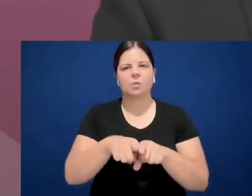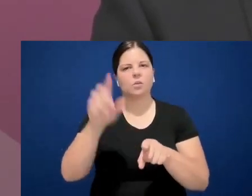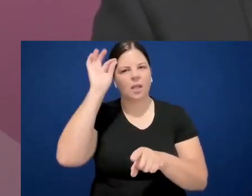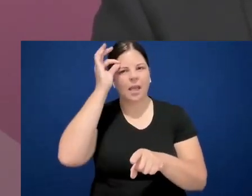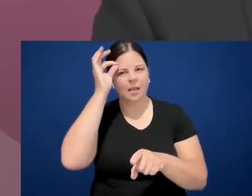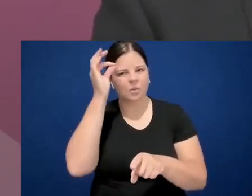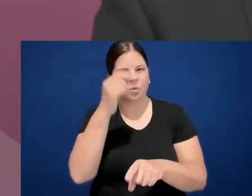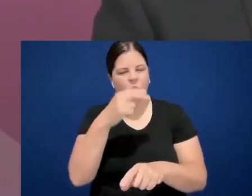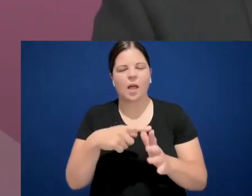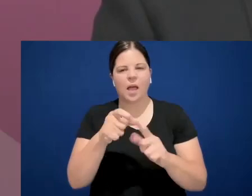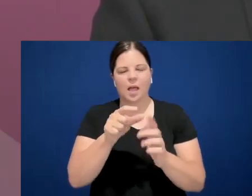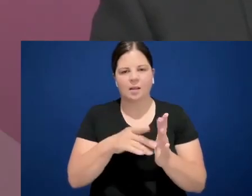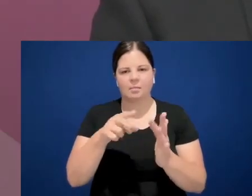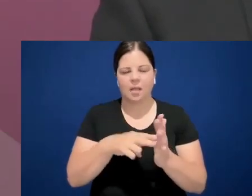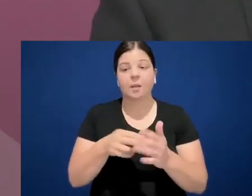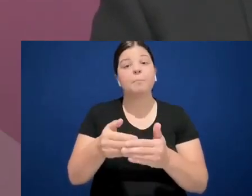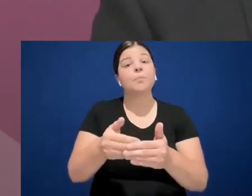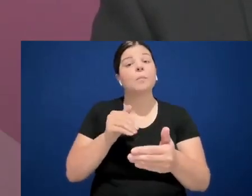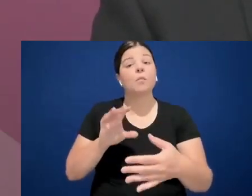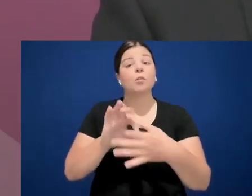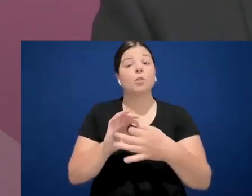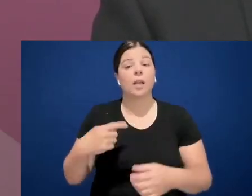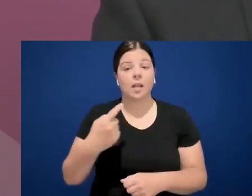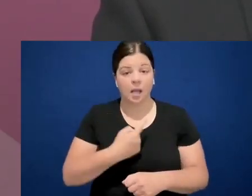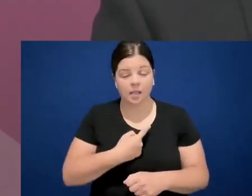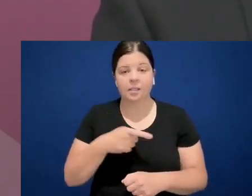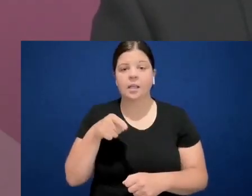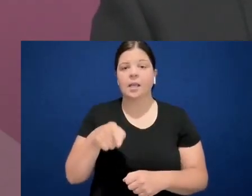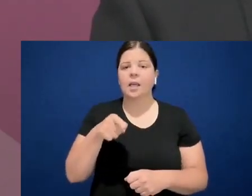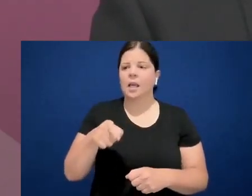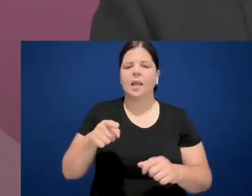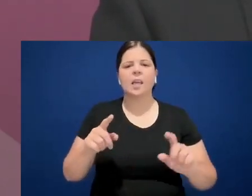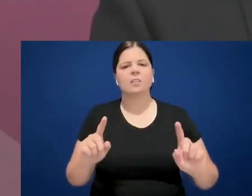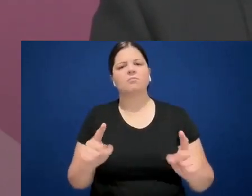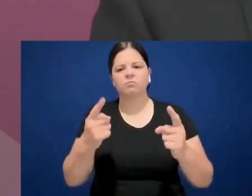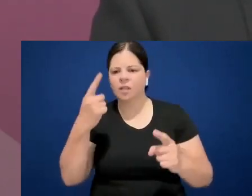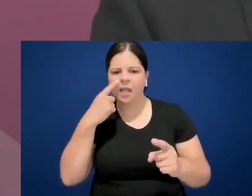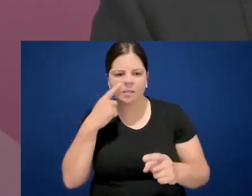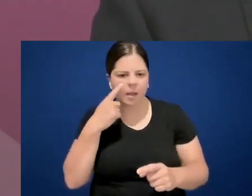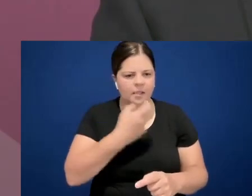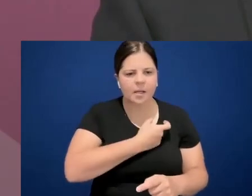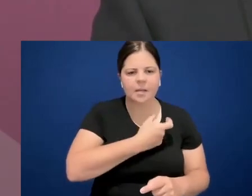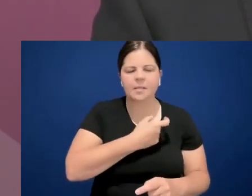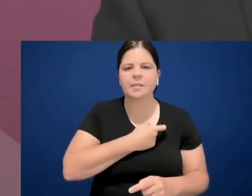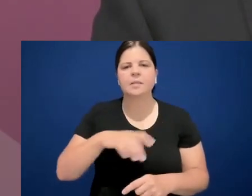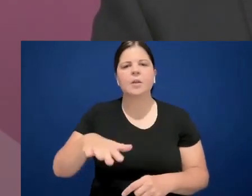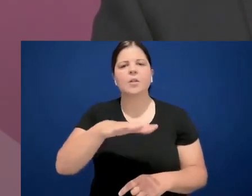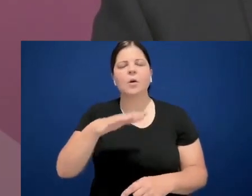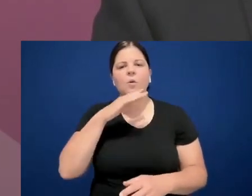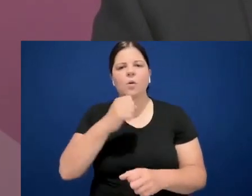to joining IBAC, David was Victoria's inaugural Chief Municipal Inspector and Head of the Local Government Inspectorate.